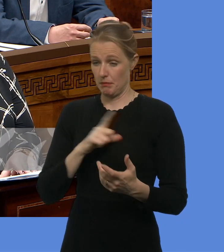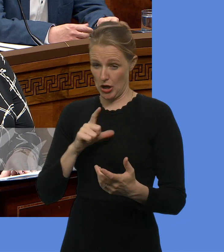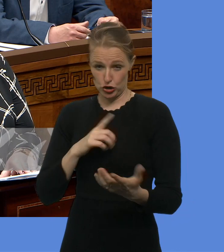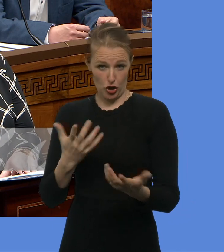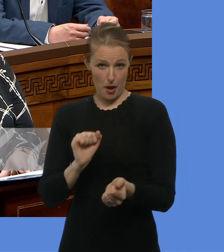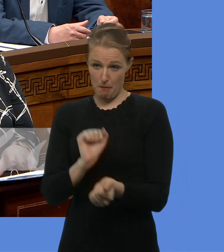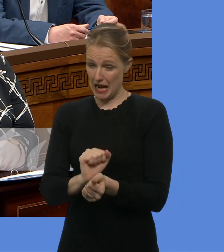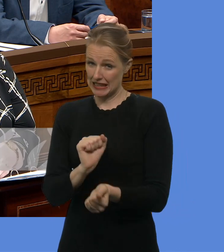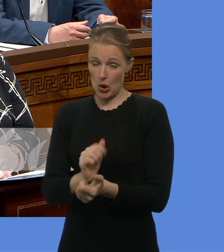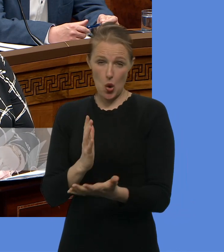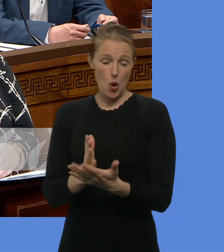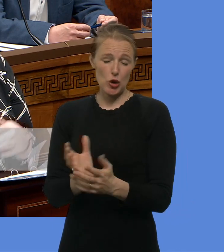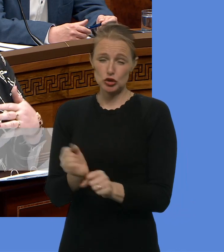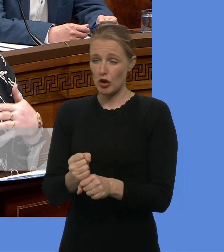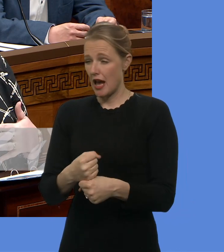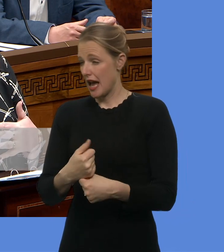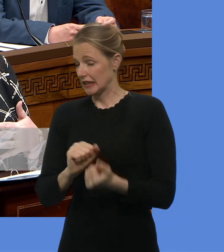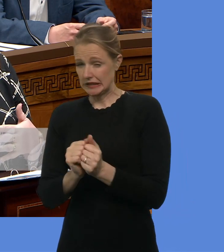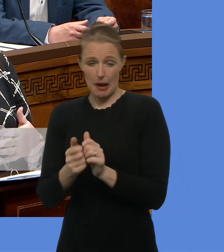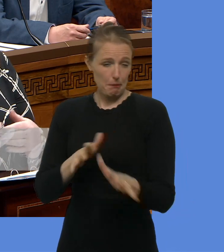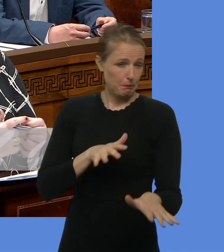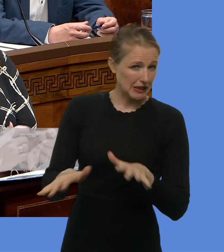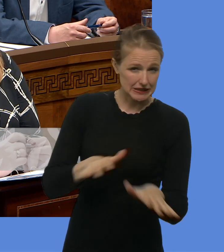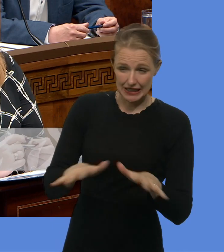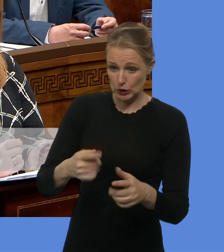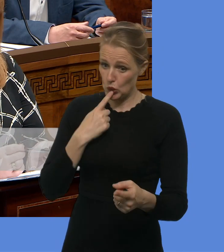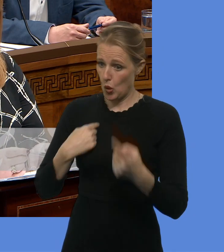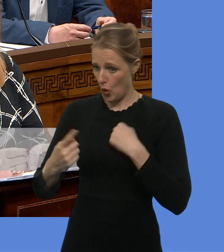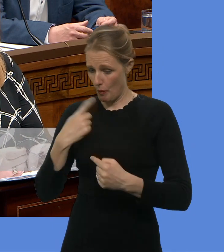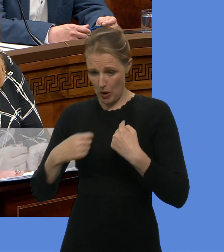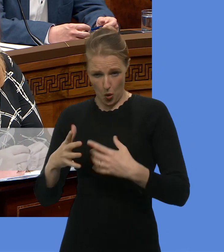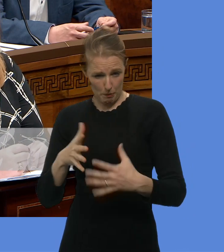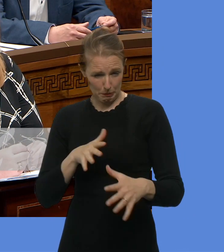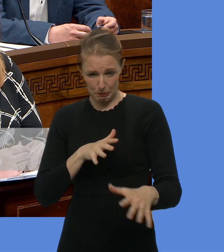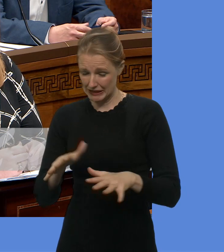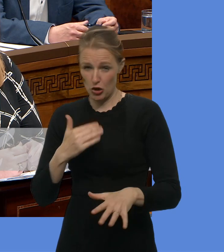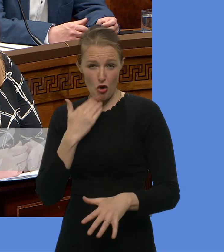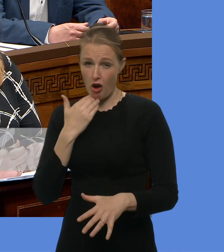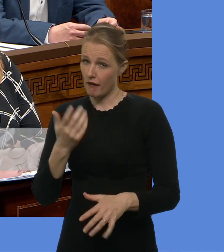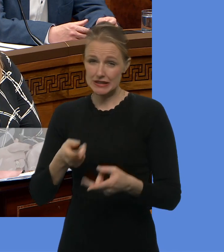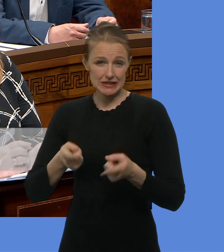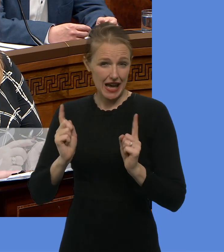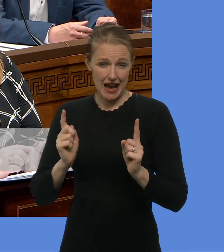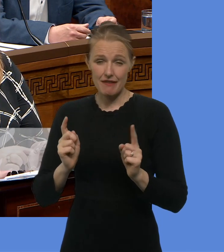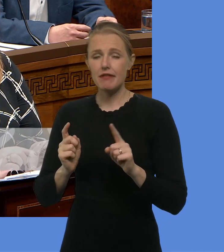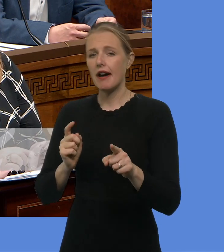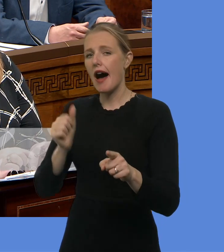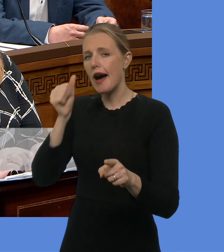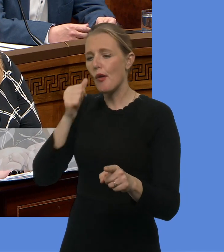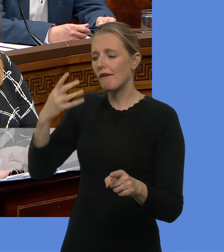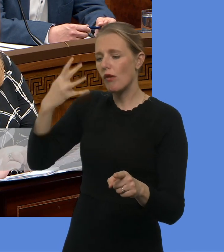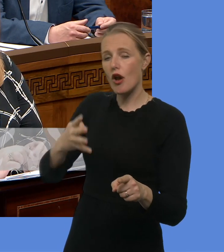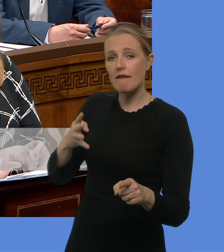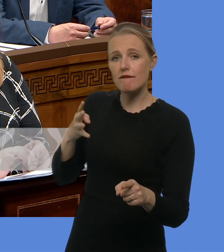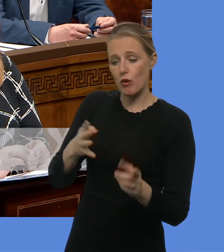which the PSNI have delivered to me. I have made those bids. In total, there is about £440 million of bids from